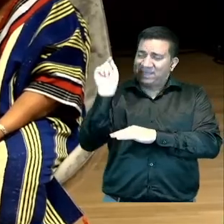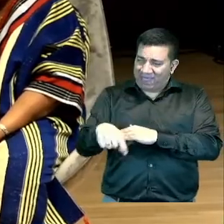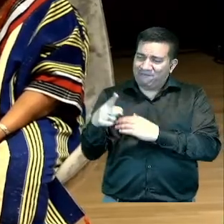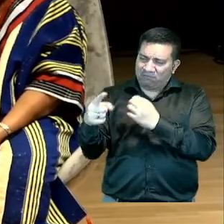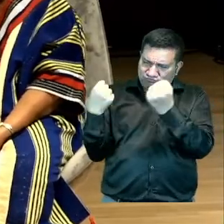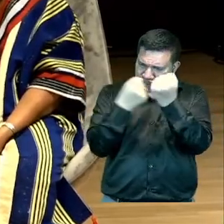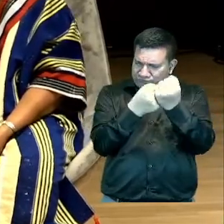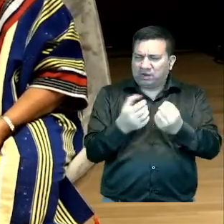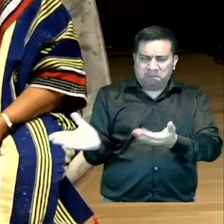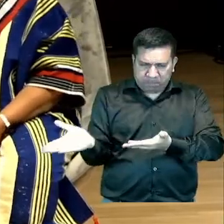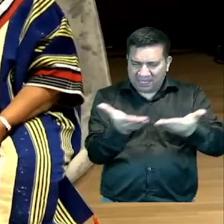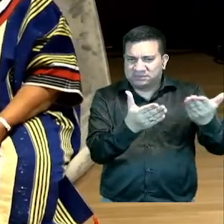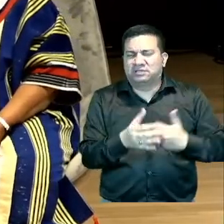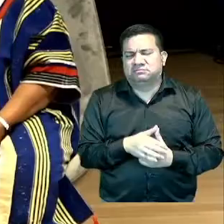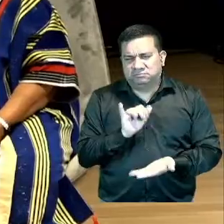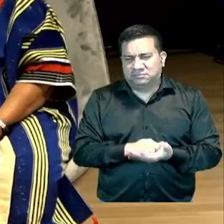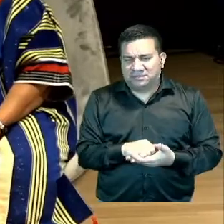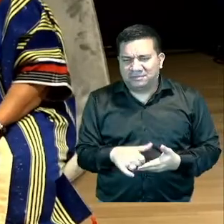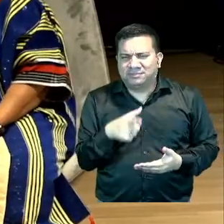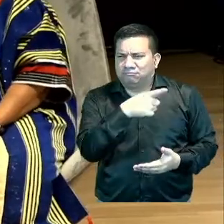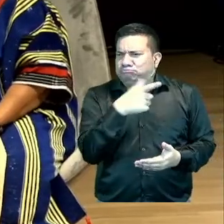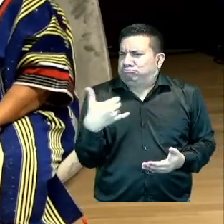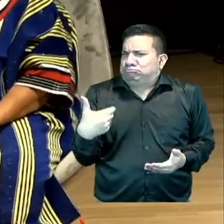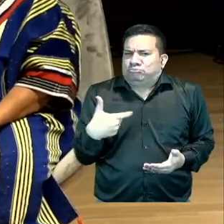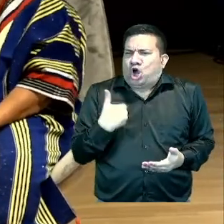a young girl. She's doing great.